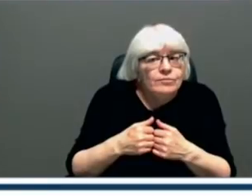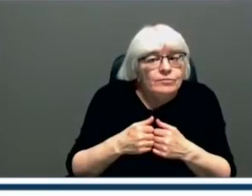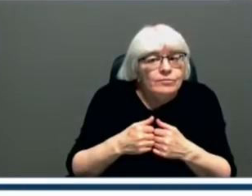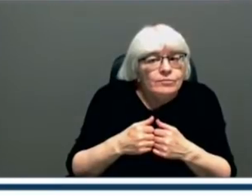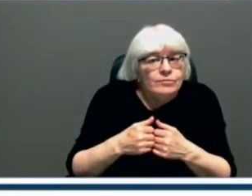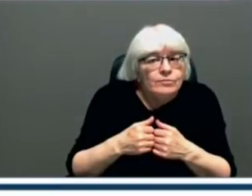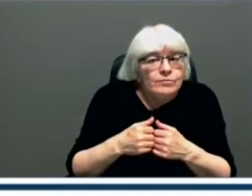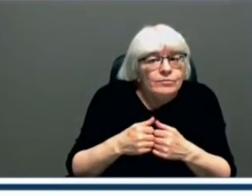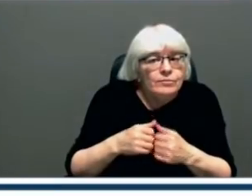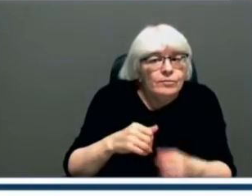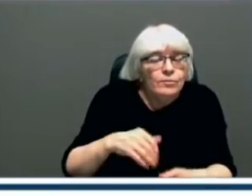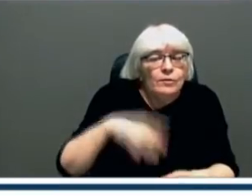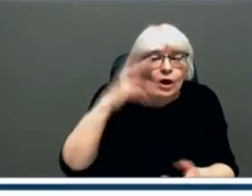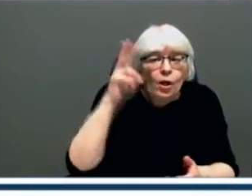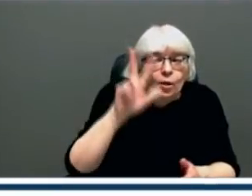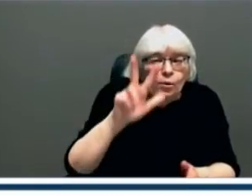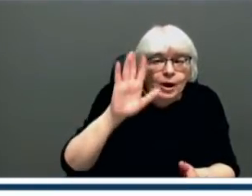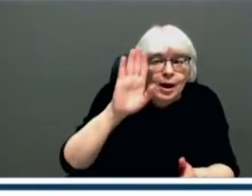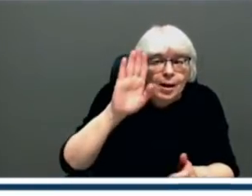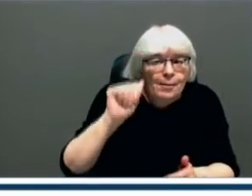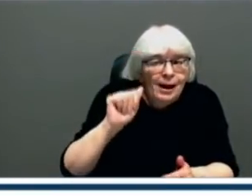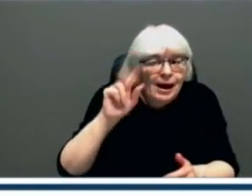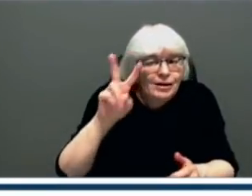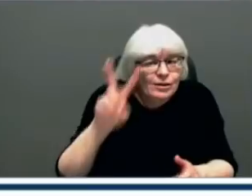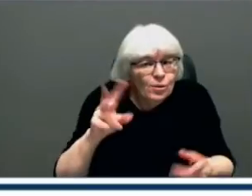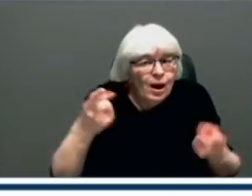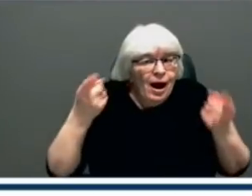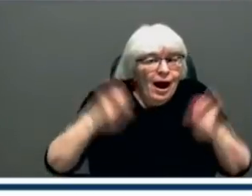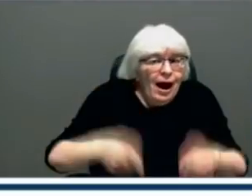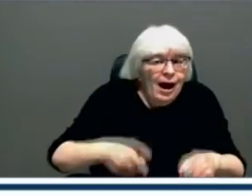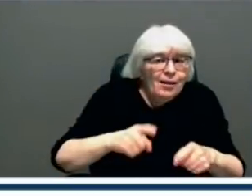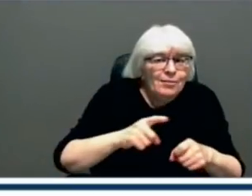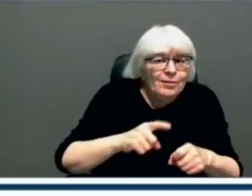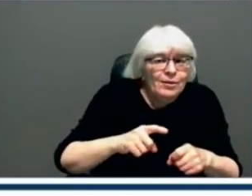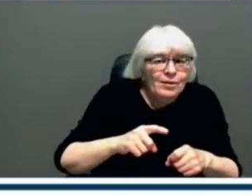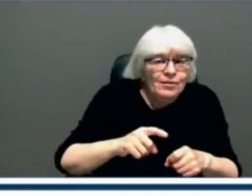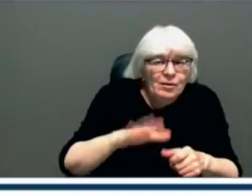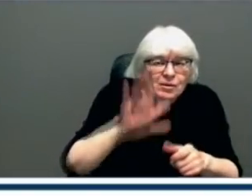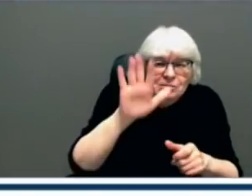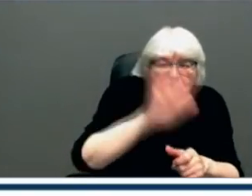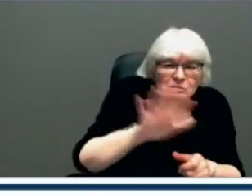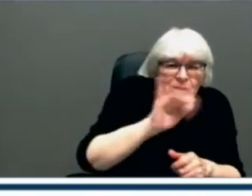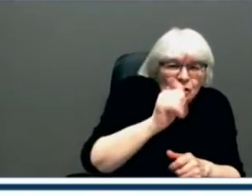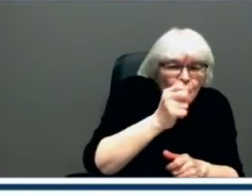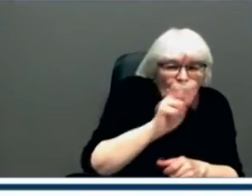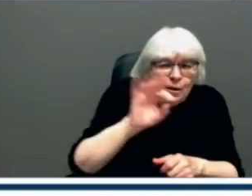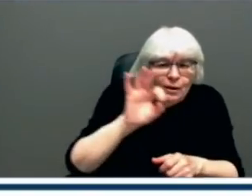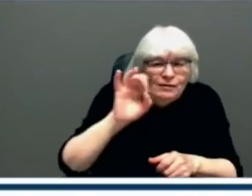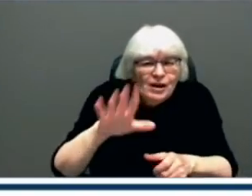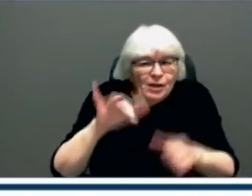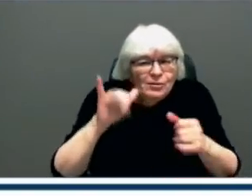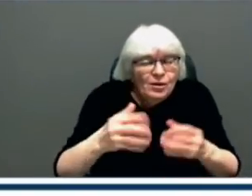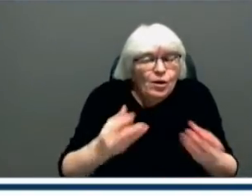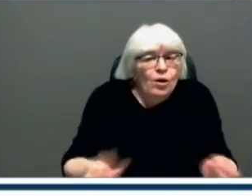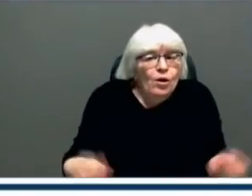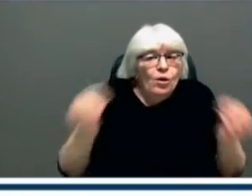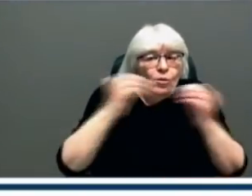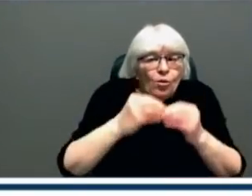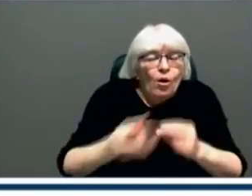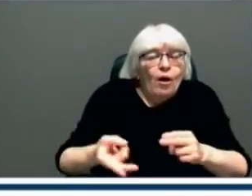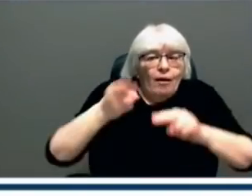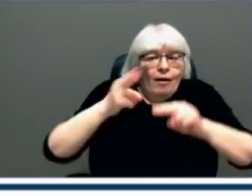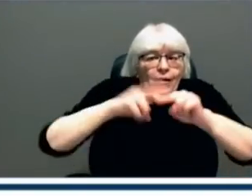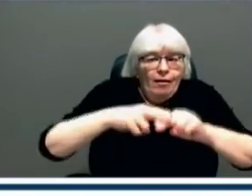were in January, February. What we're seeing now in terms of the rapid increase in cases and knowing that we already